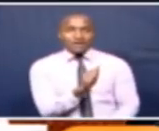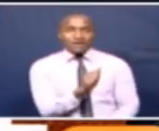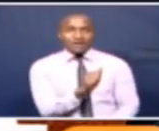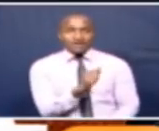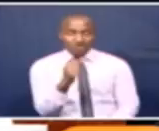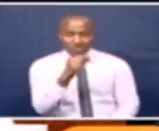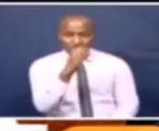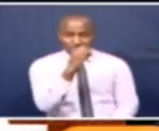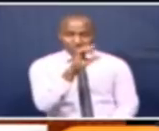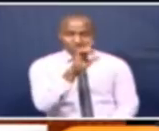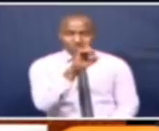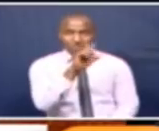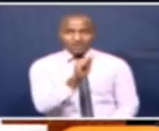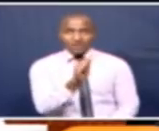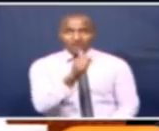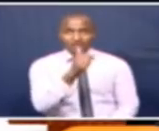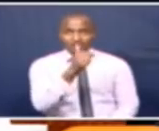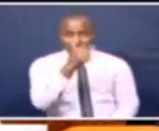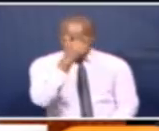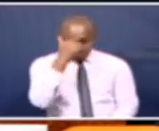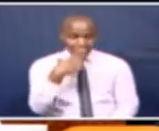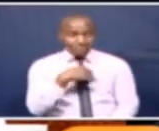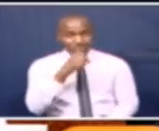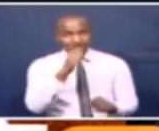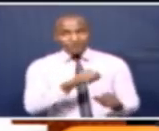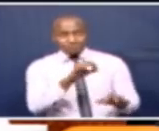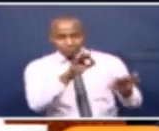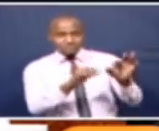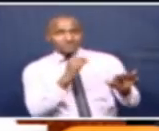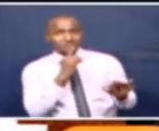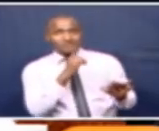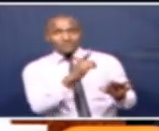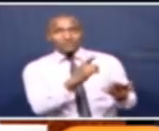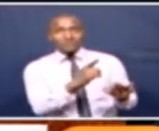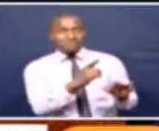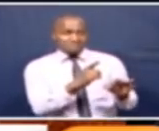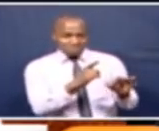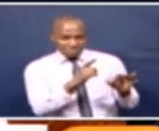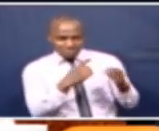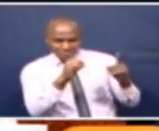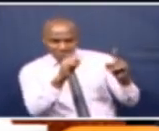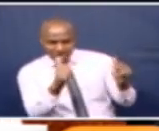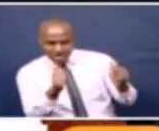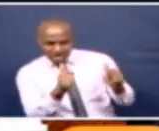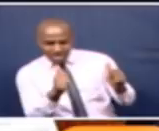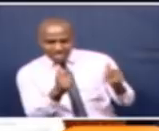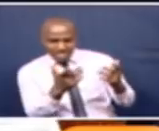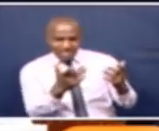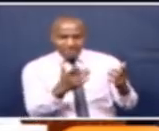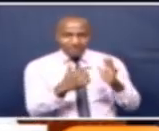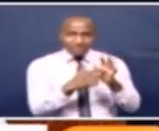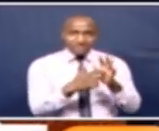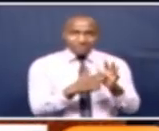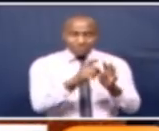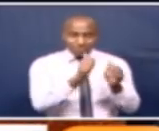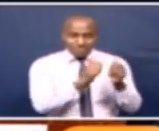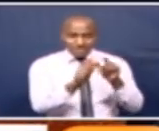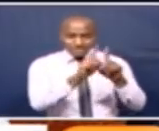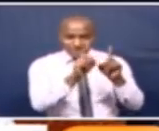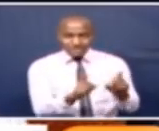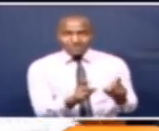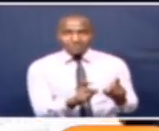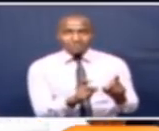Yeah. Because people can be judgmental if mm-hmm. they say that you're a performer and all that. Maybe, like, for example, you've passed an